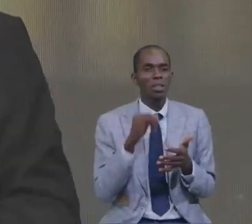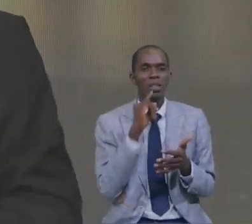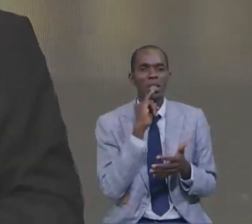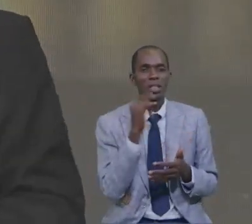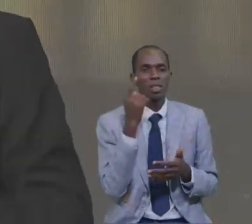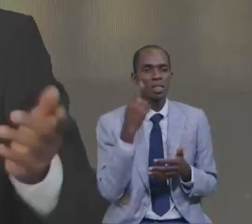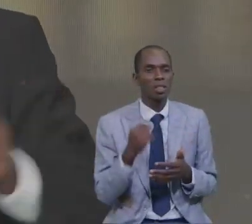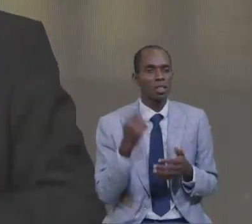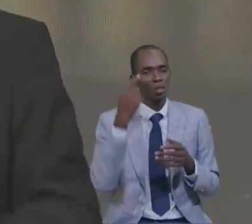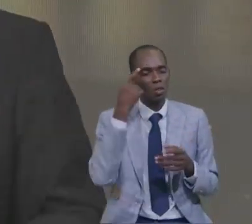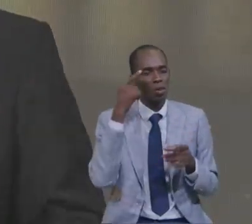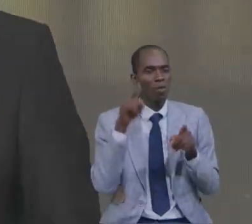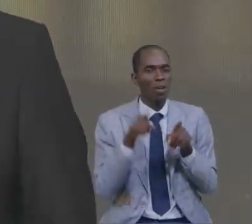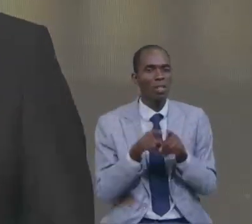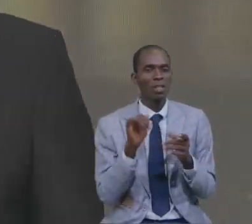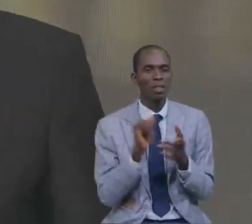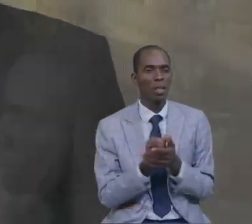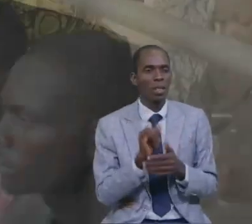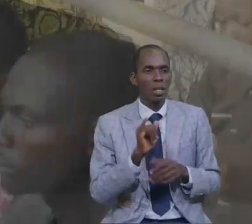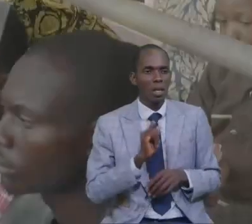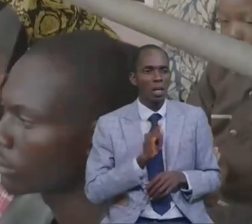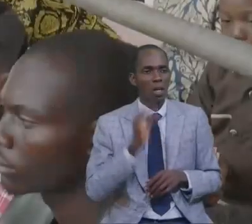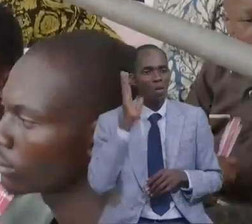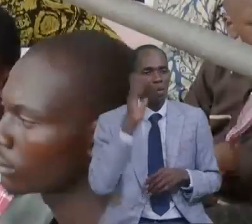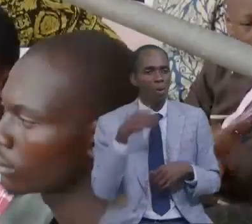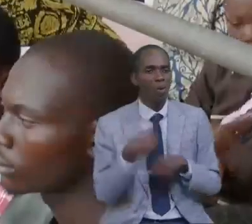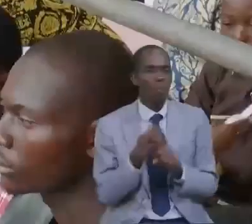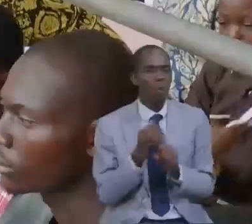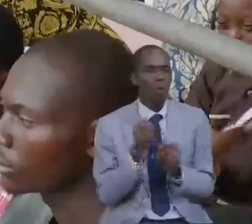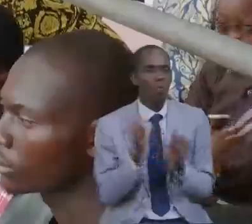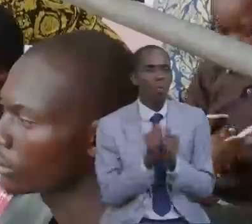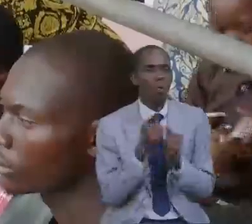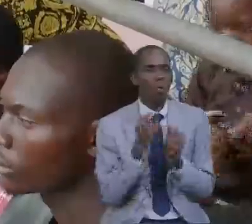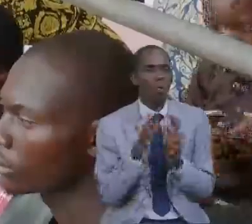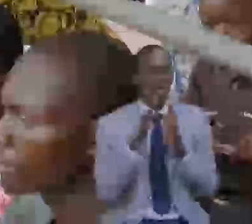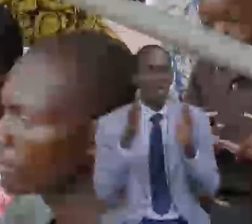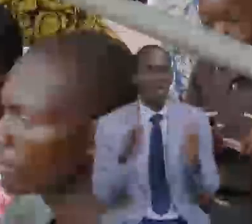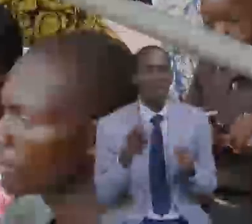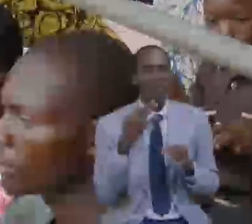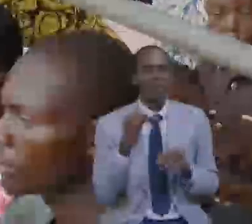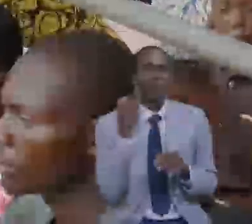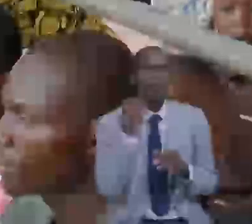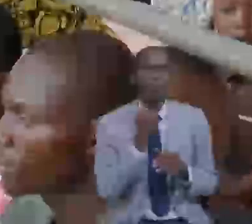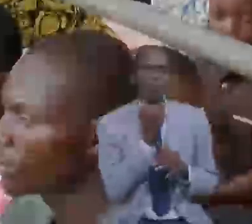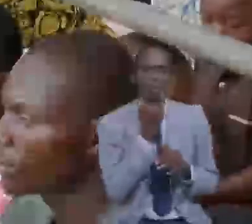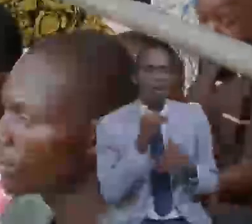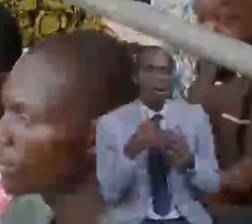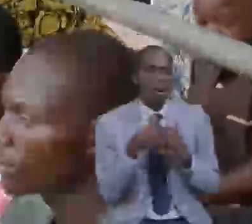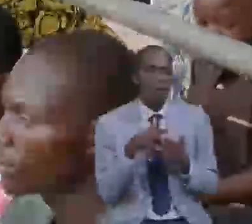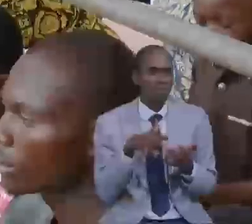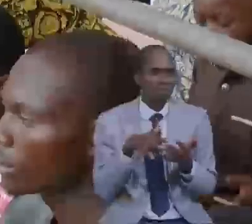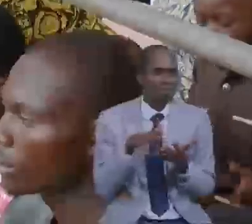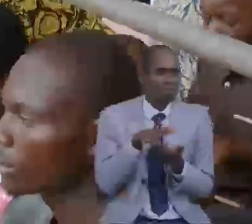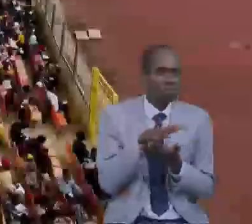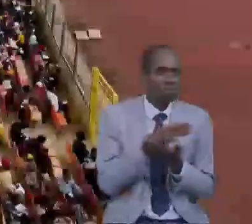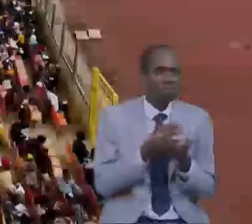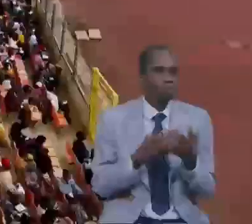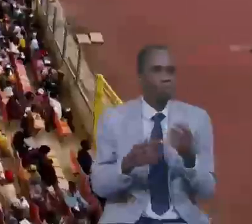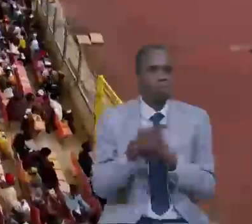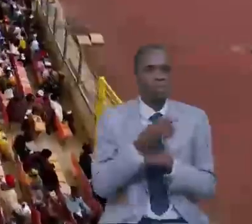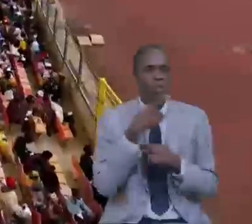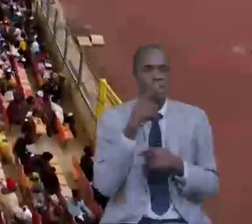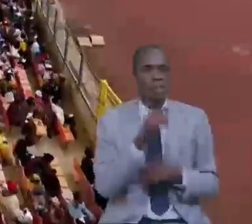after those days, says the Lord, I will put my laws into their mind.